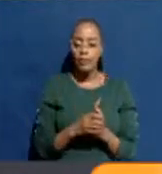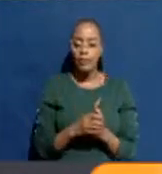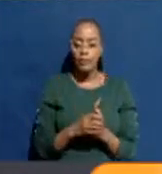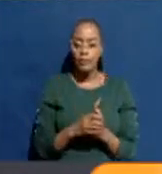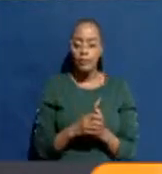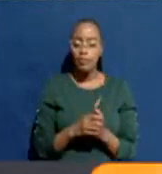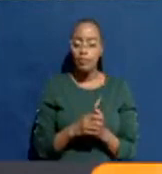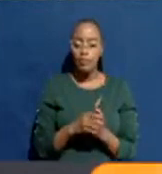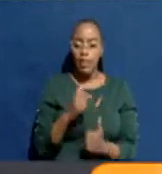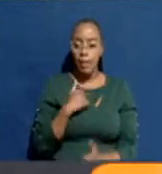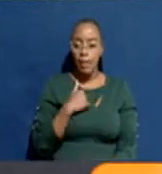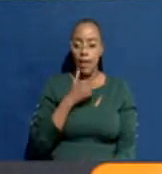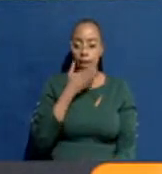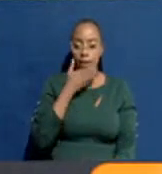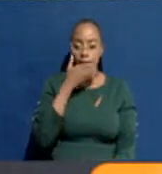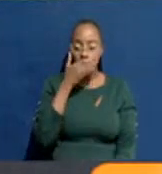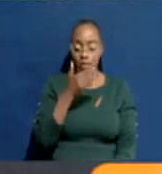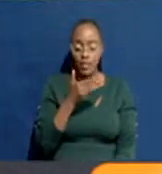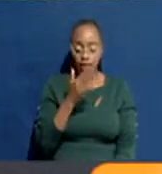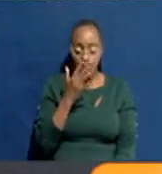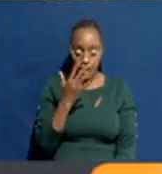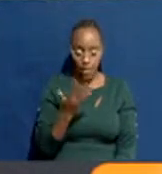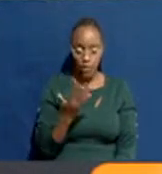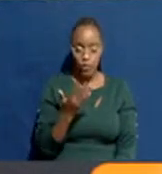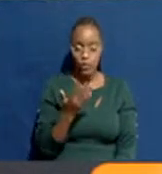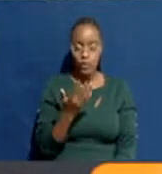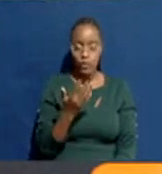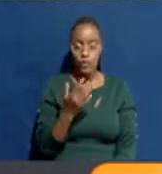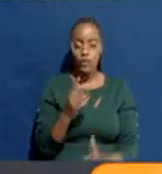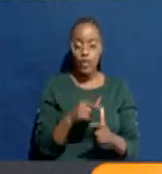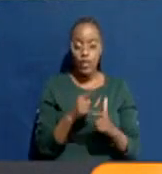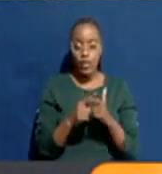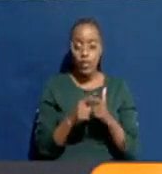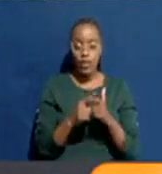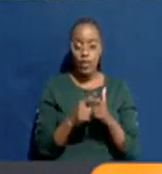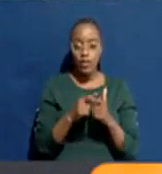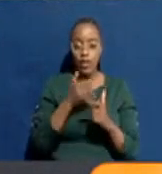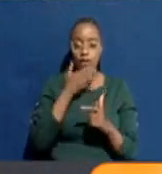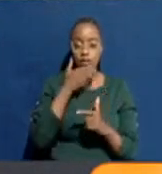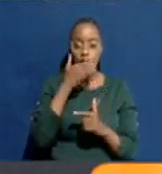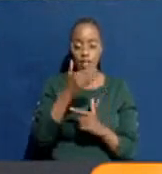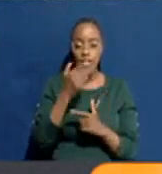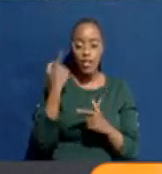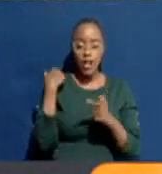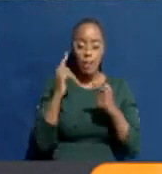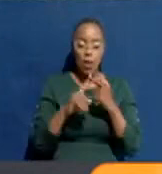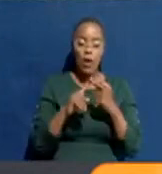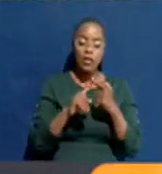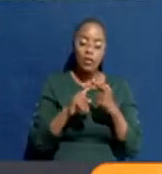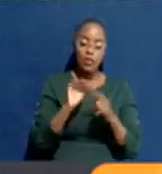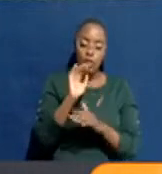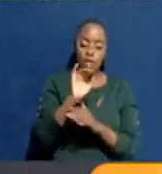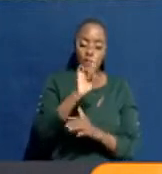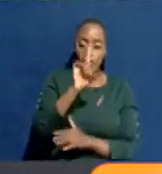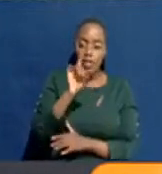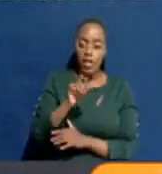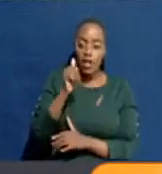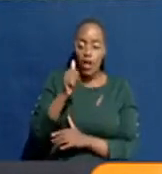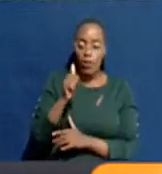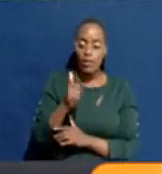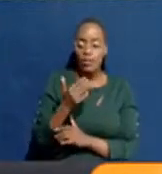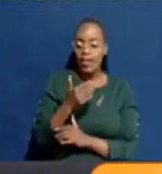Let me answer it this way, and I'll answer it, number one, with a question, which is